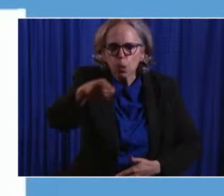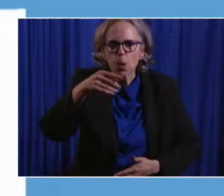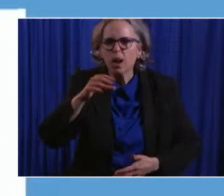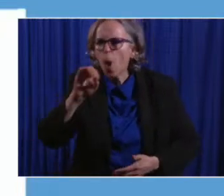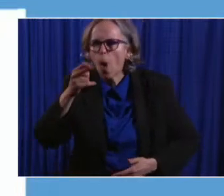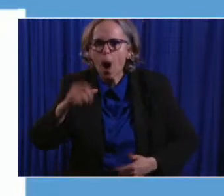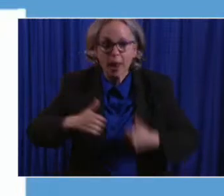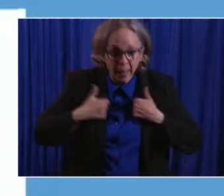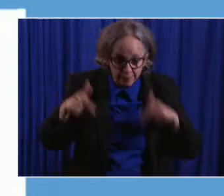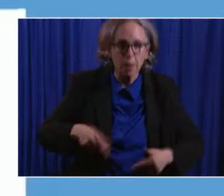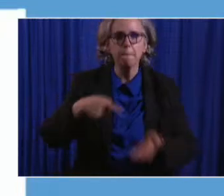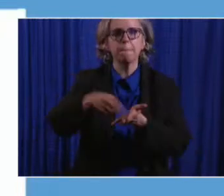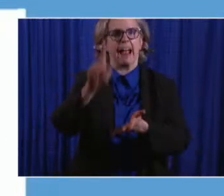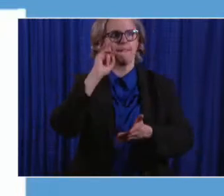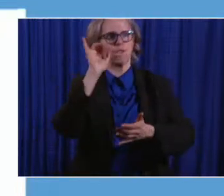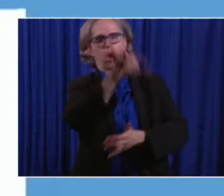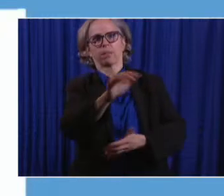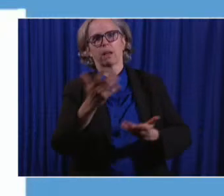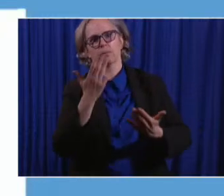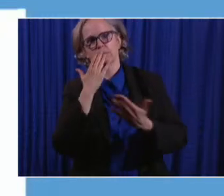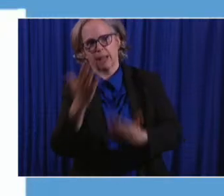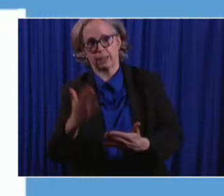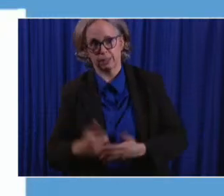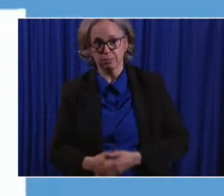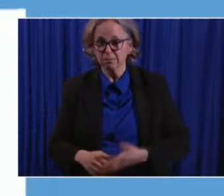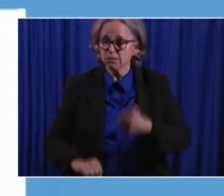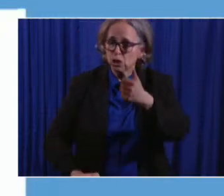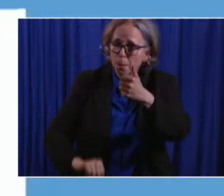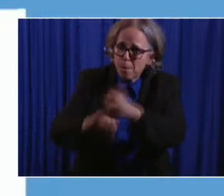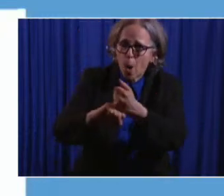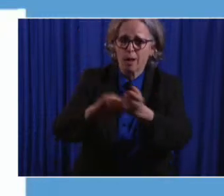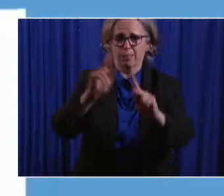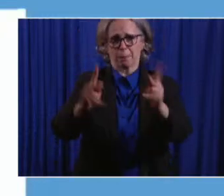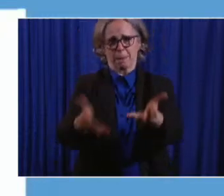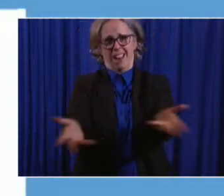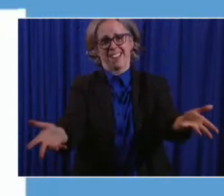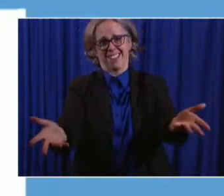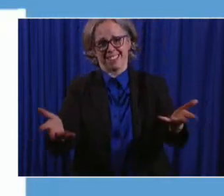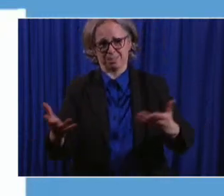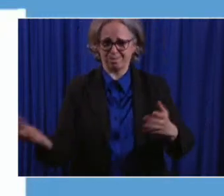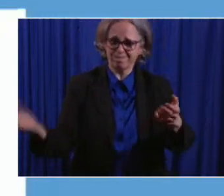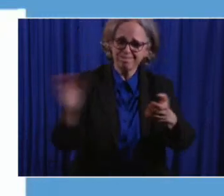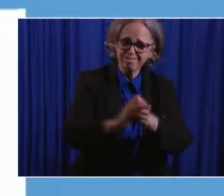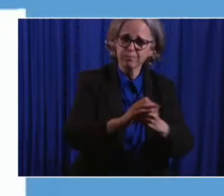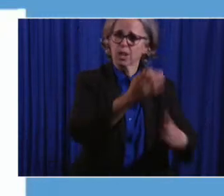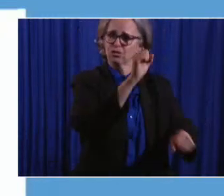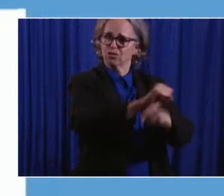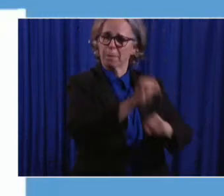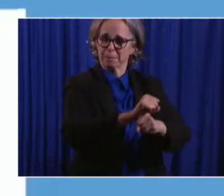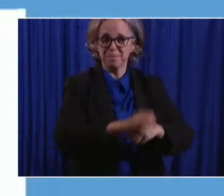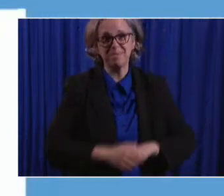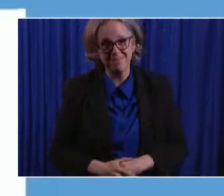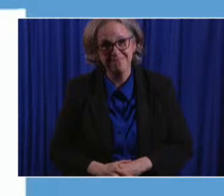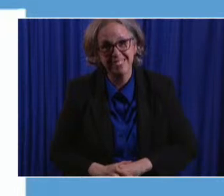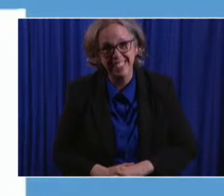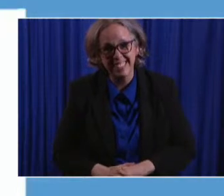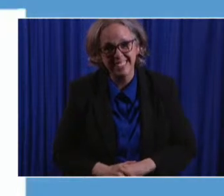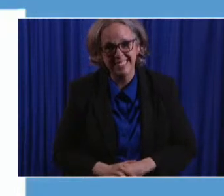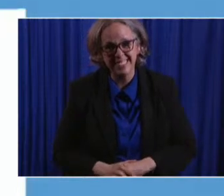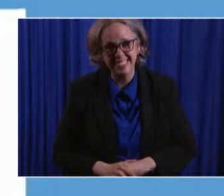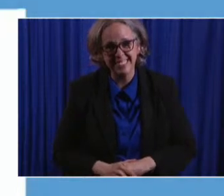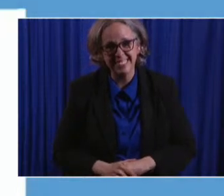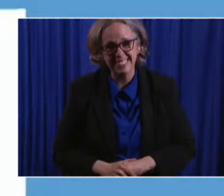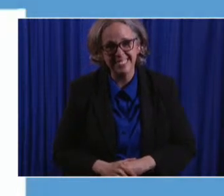We want to help you get started on these great career opportunities. And we can go to the next slide, and you can